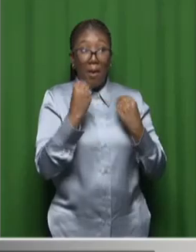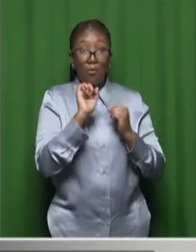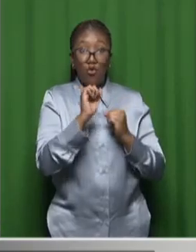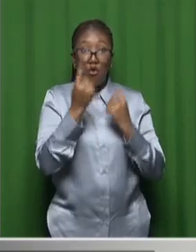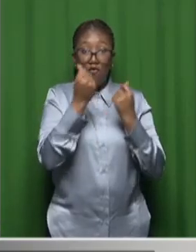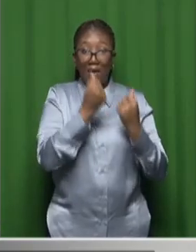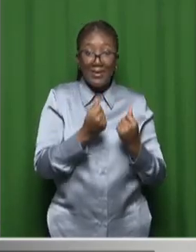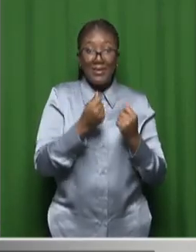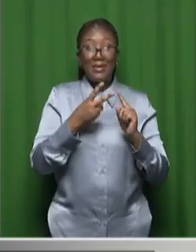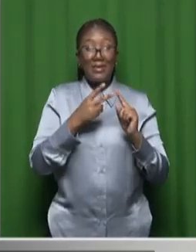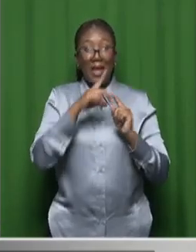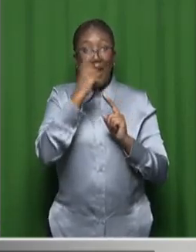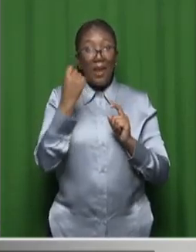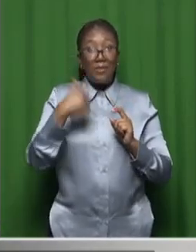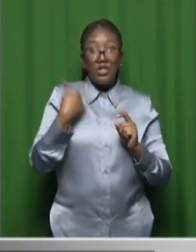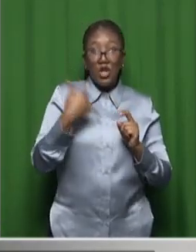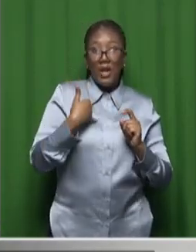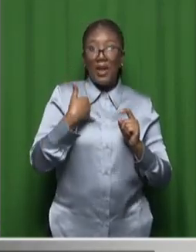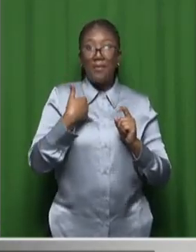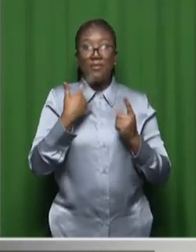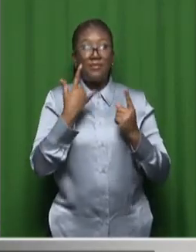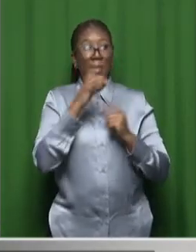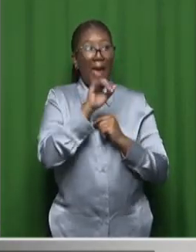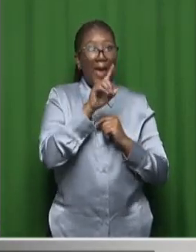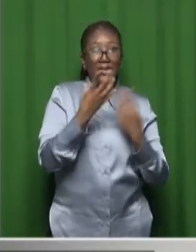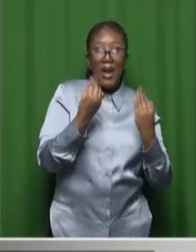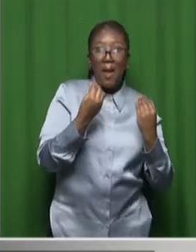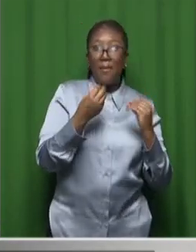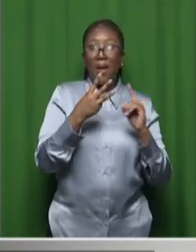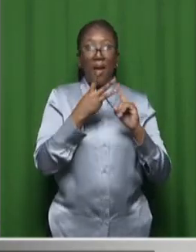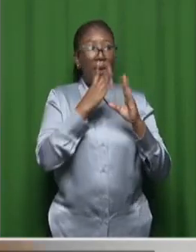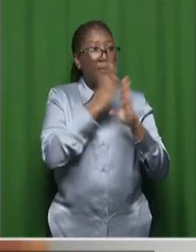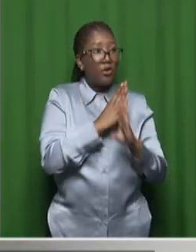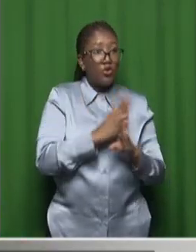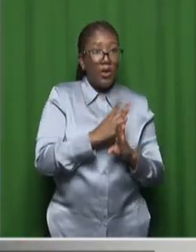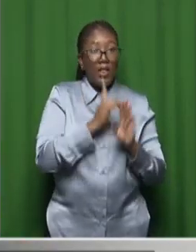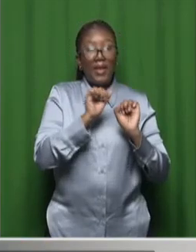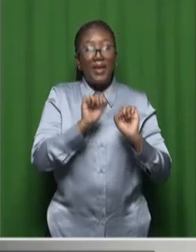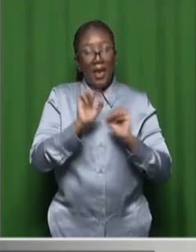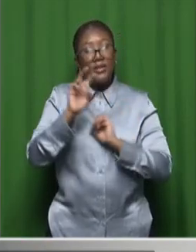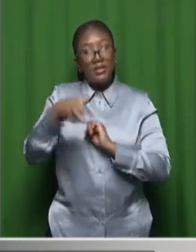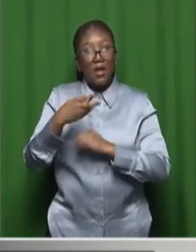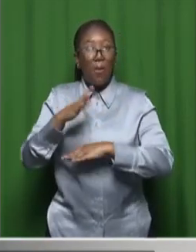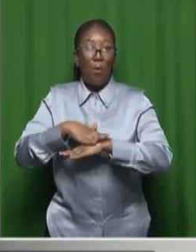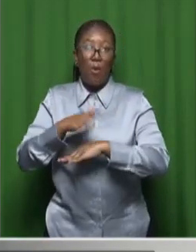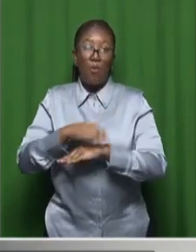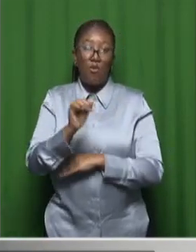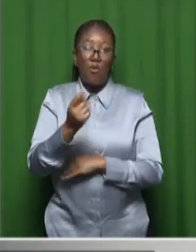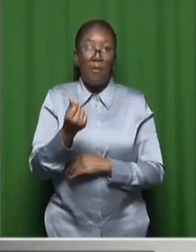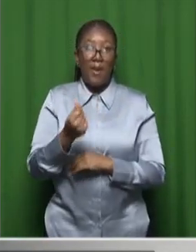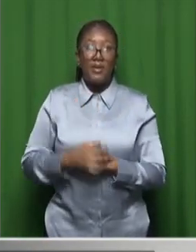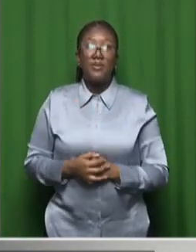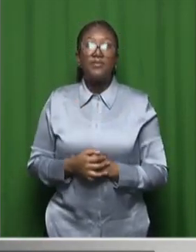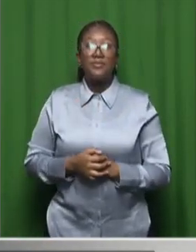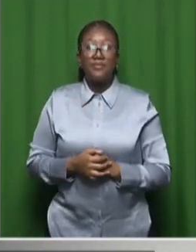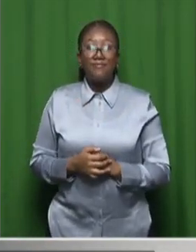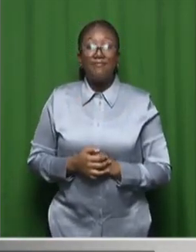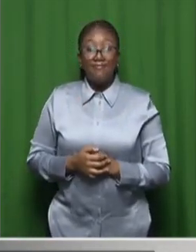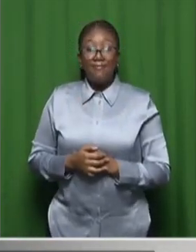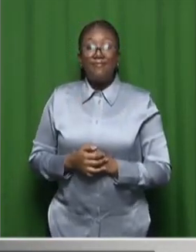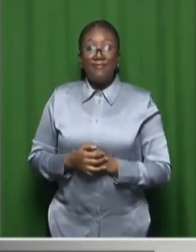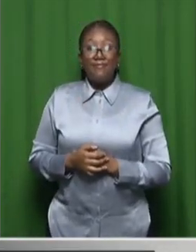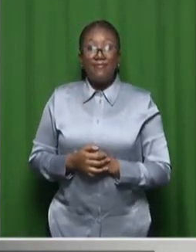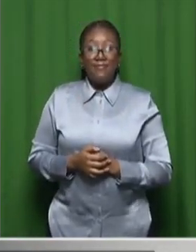are in for some danger or unexpected financial losses.